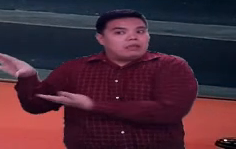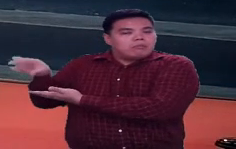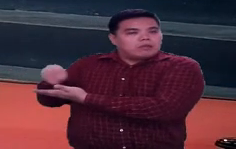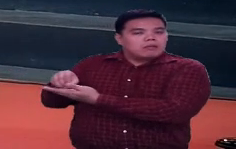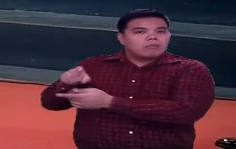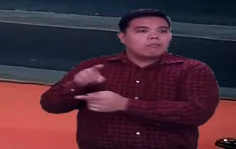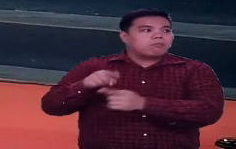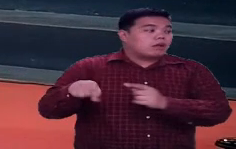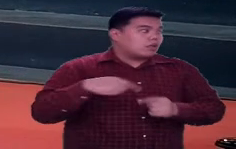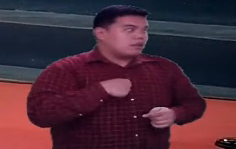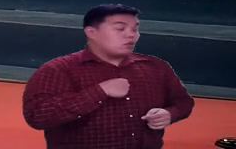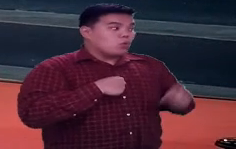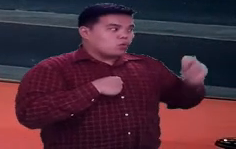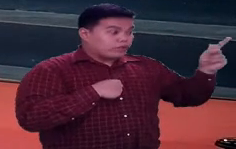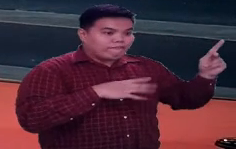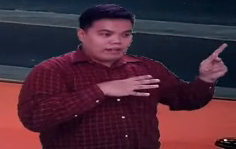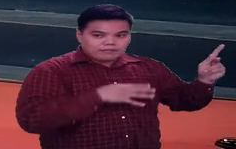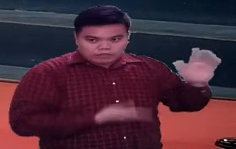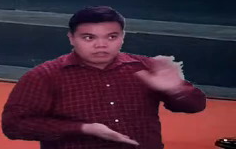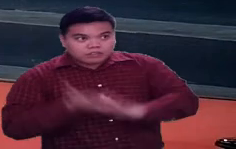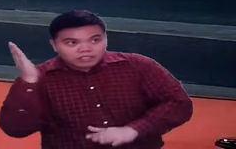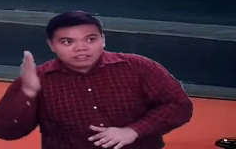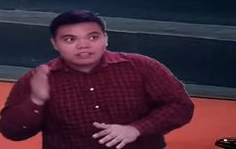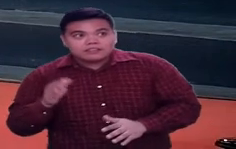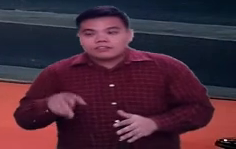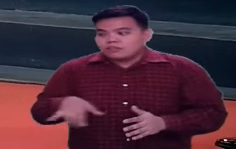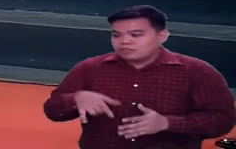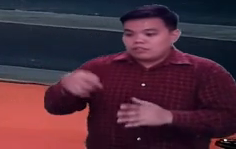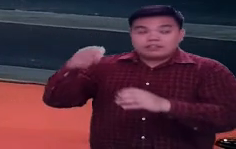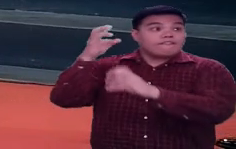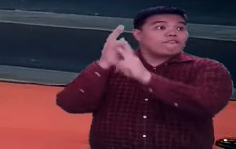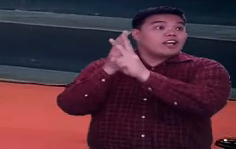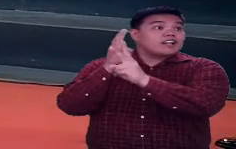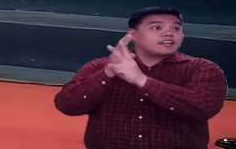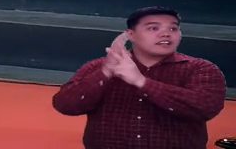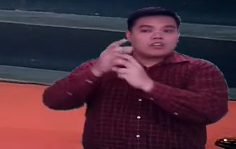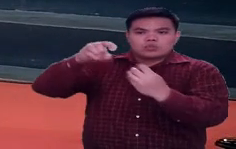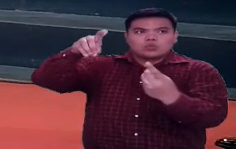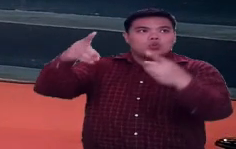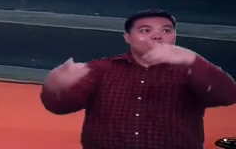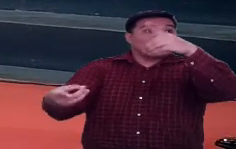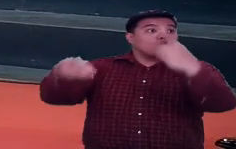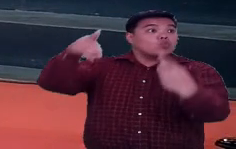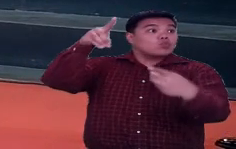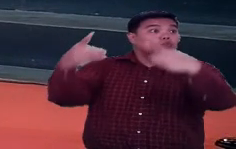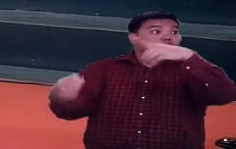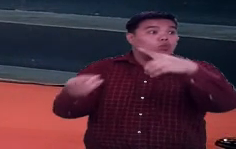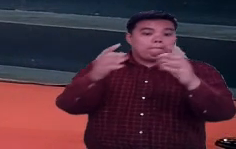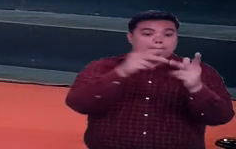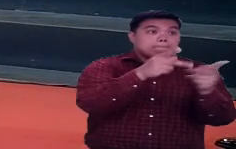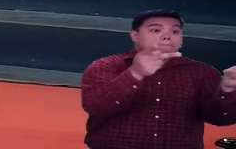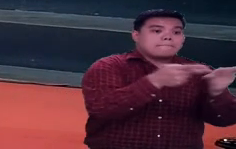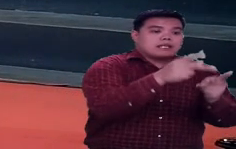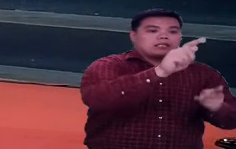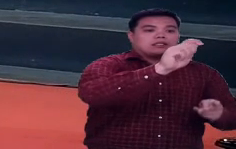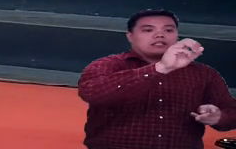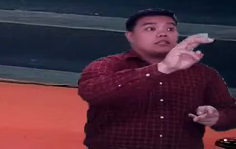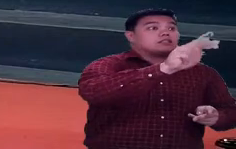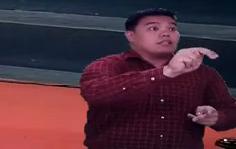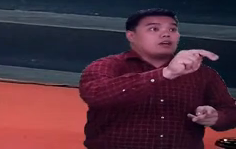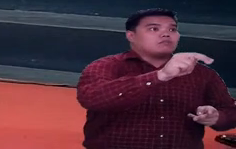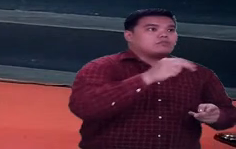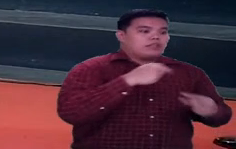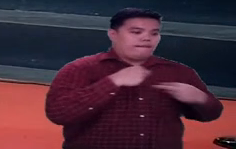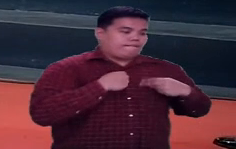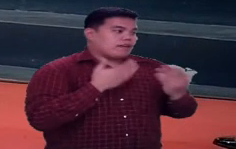all of a sudden he says, okay, let's go. So we went, we got in a vehicle, and we drove around the town. And we came to